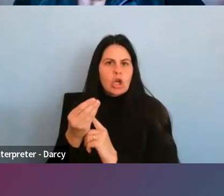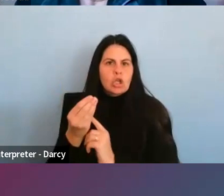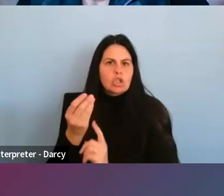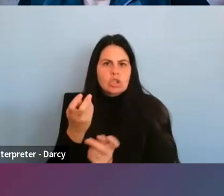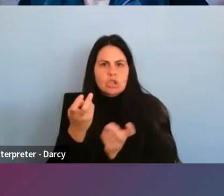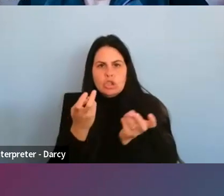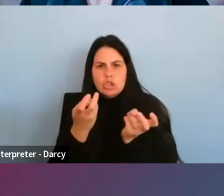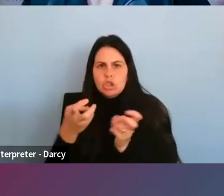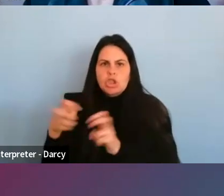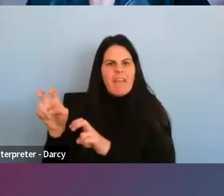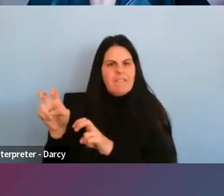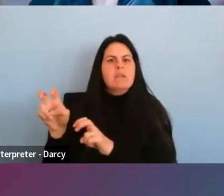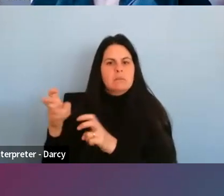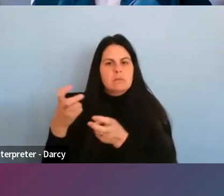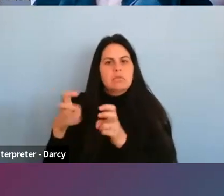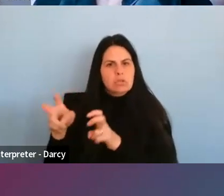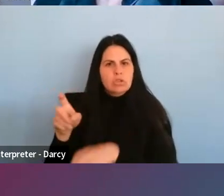start. We fear